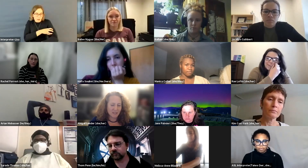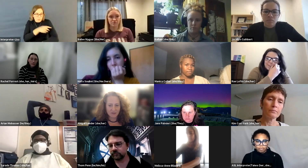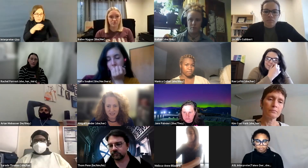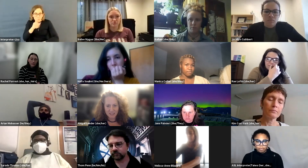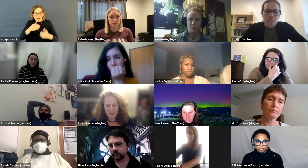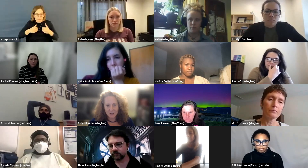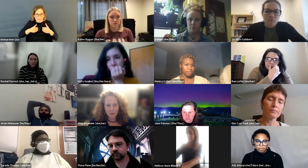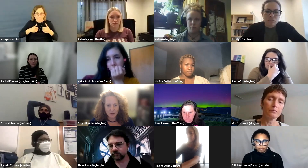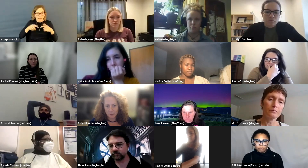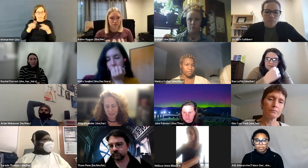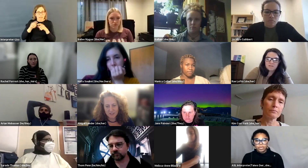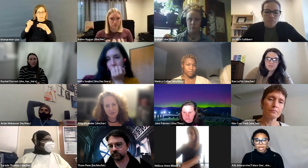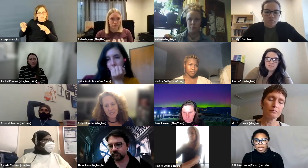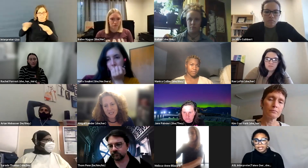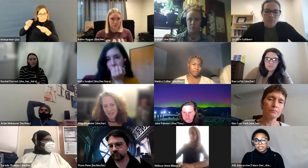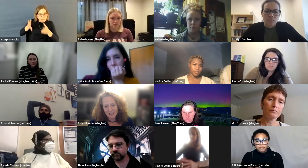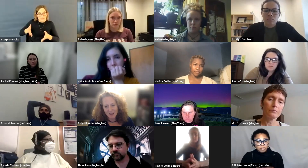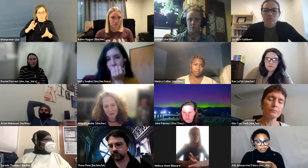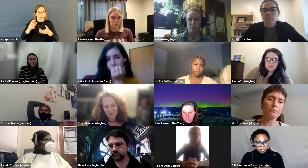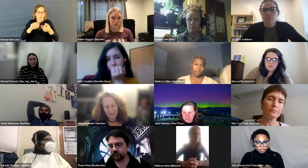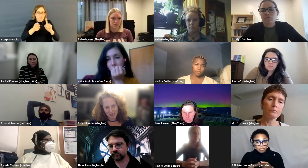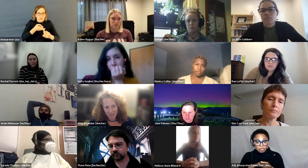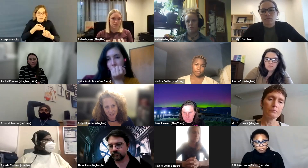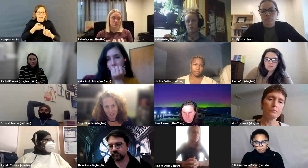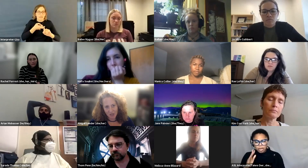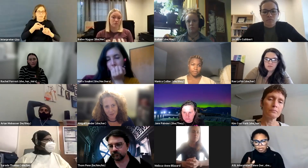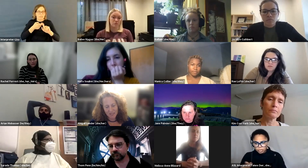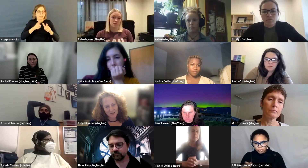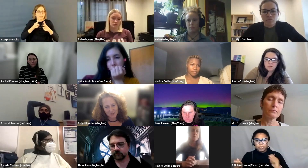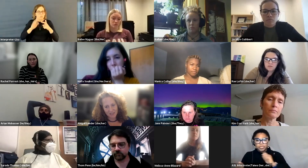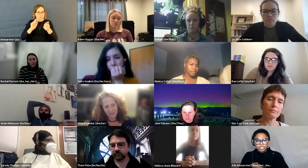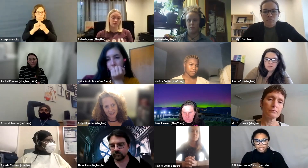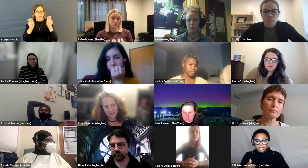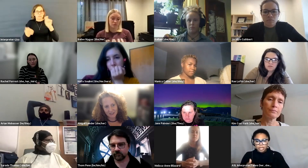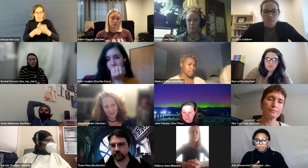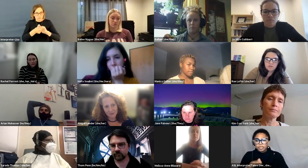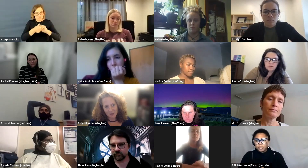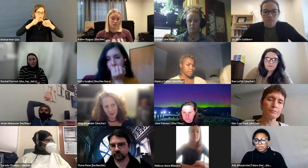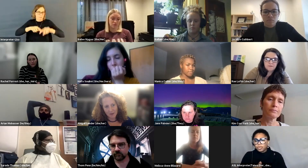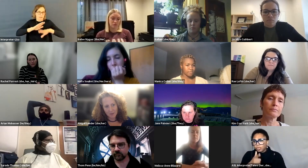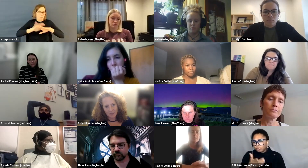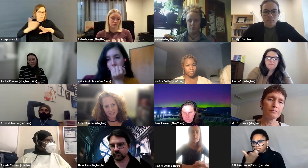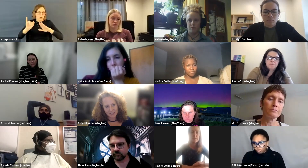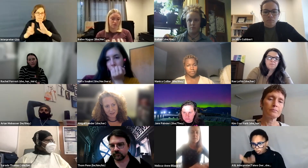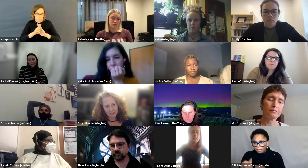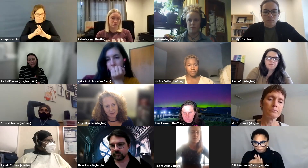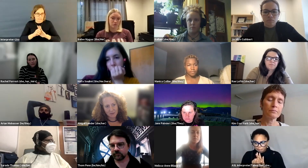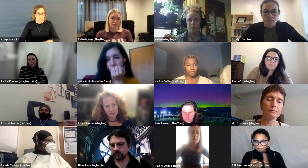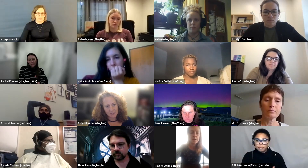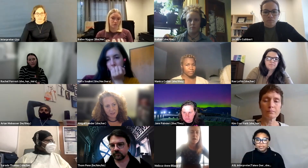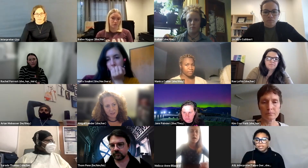know, as the facilitator, or if you were just a friend, it's all going to change based on your identities. Yeah. Melissa.